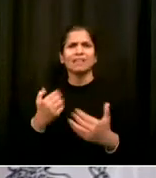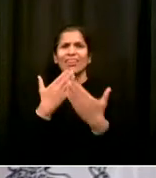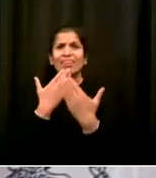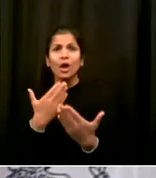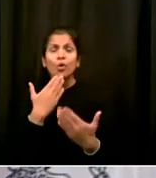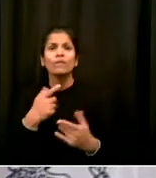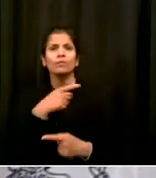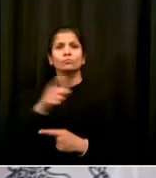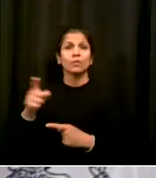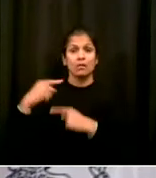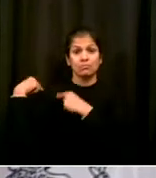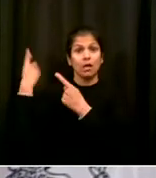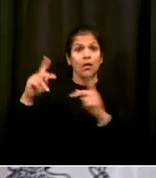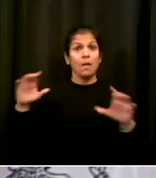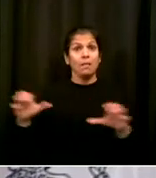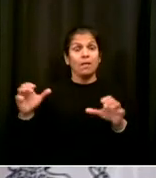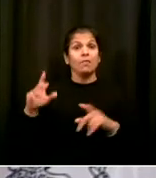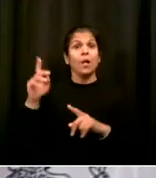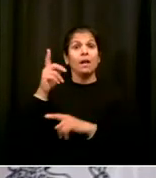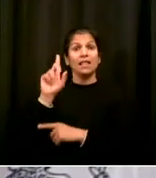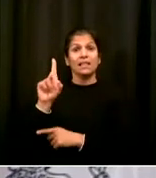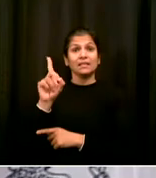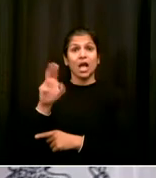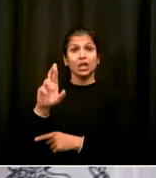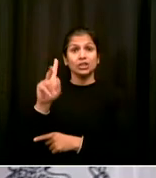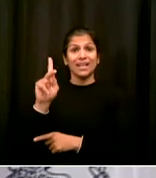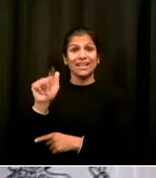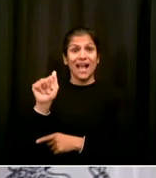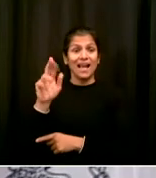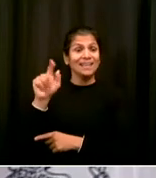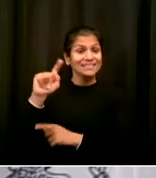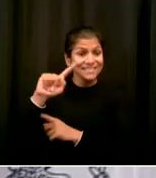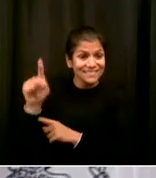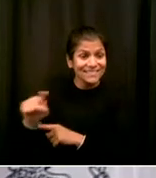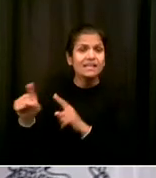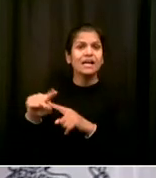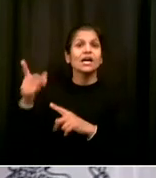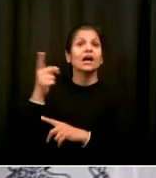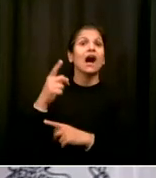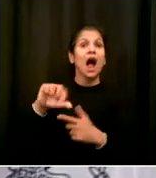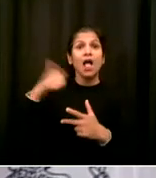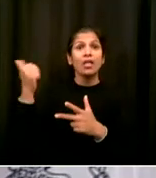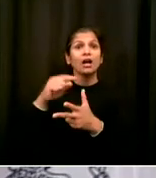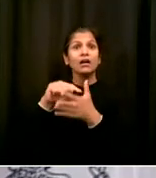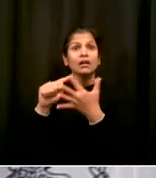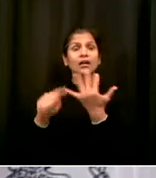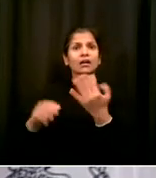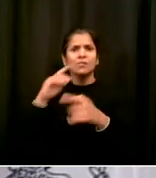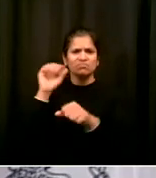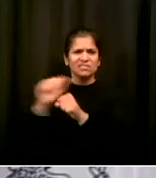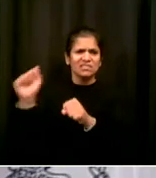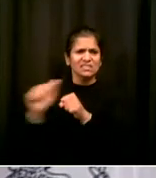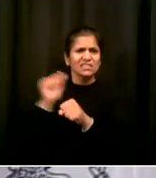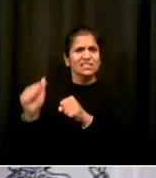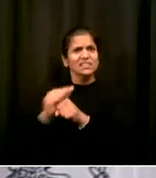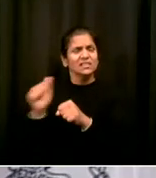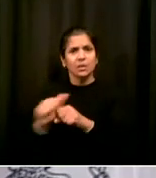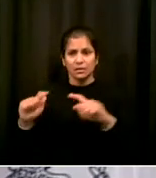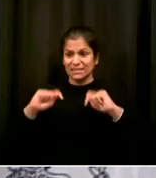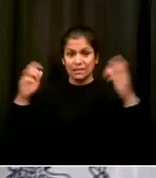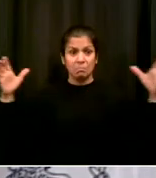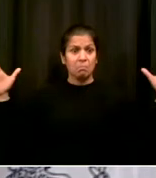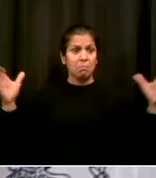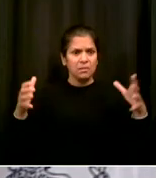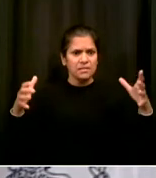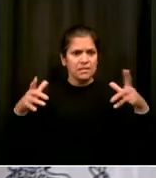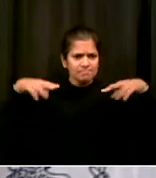modest people, so maybe I'm making you blush. But the fact is, all of you have been heroes of 2020. All of you are going to be